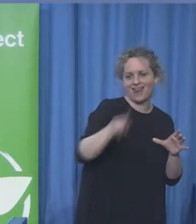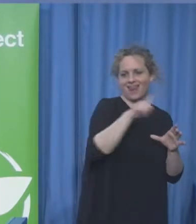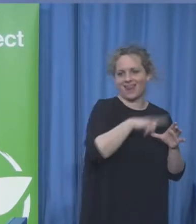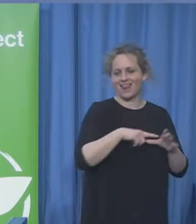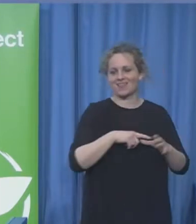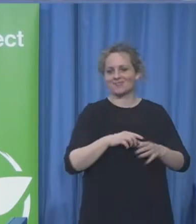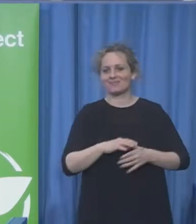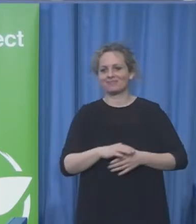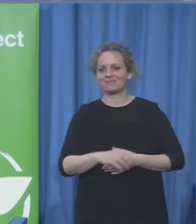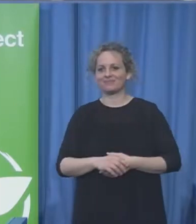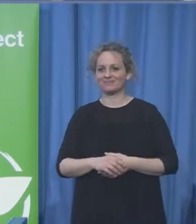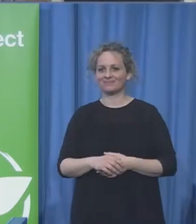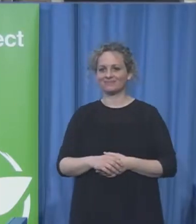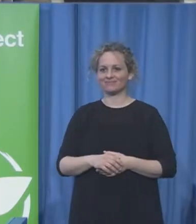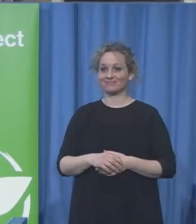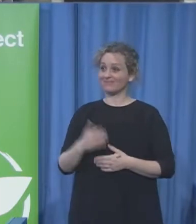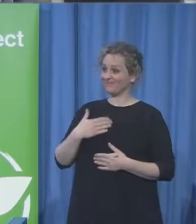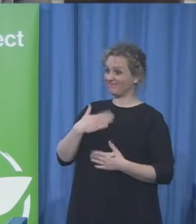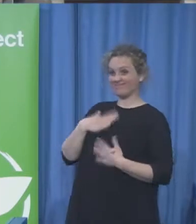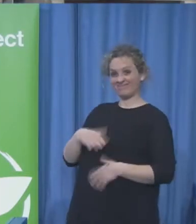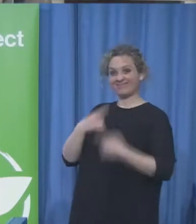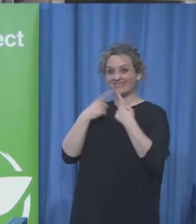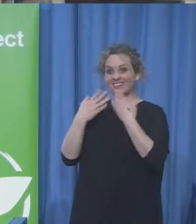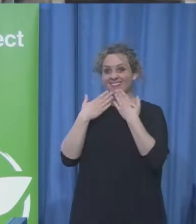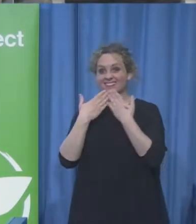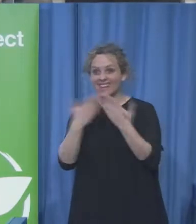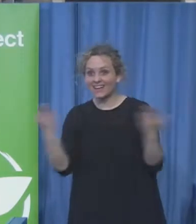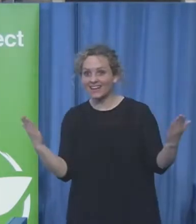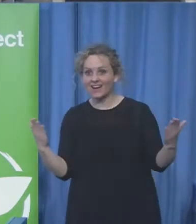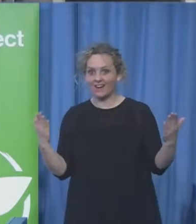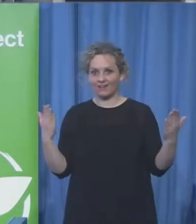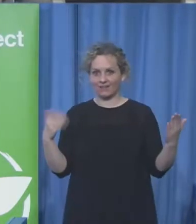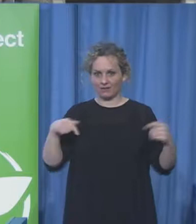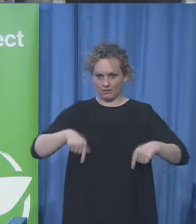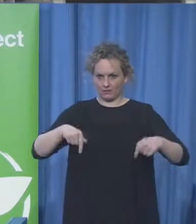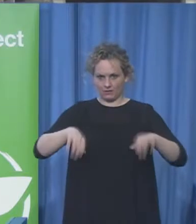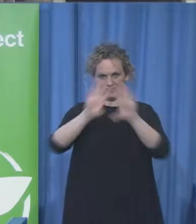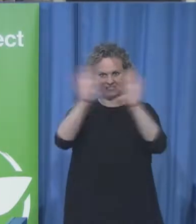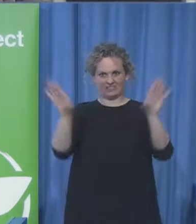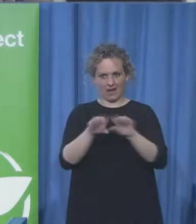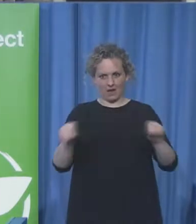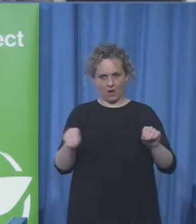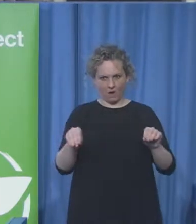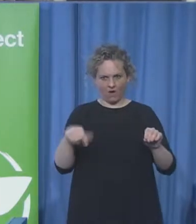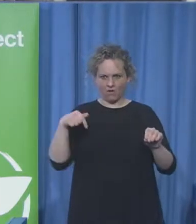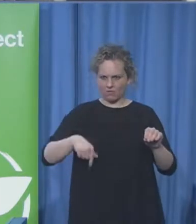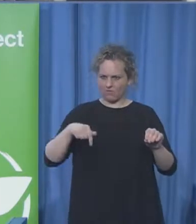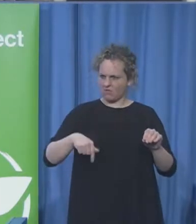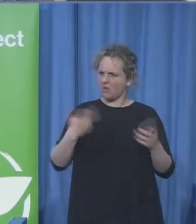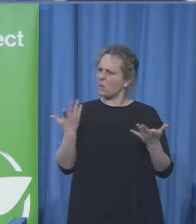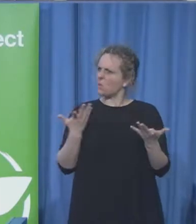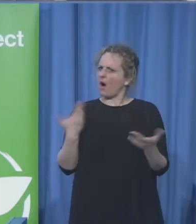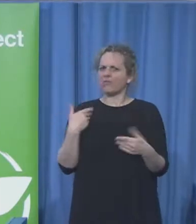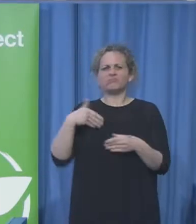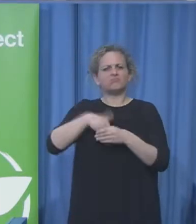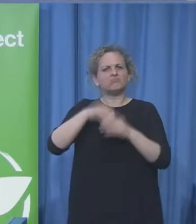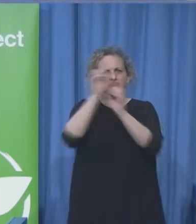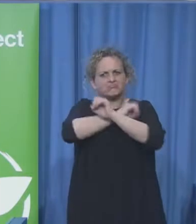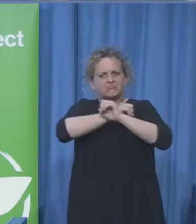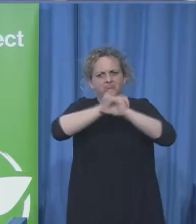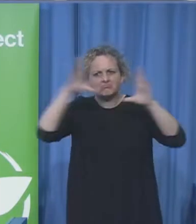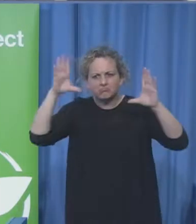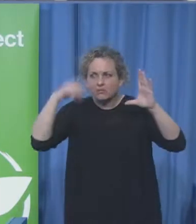of what Zero Project and the conference meant when I came here, and I'm really flattered, and it's